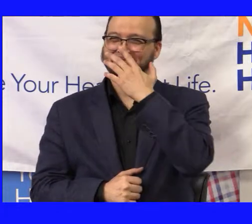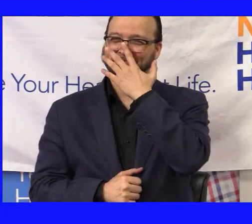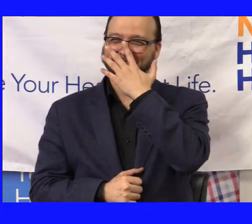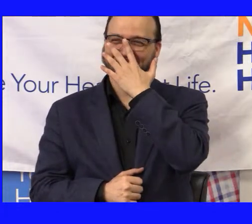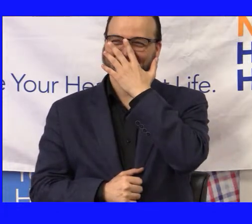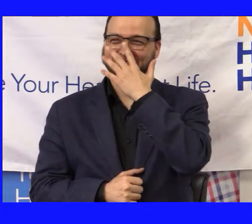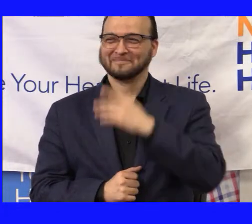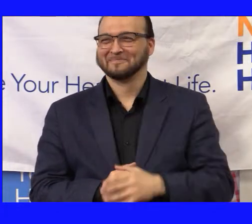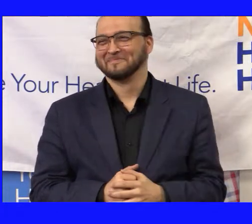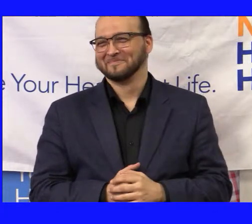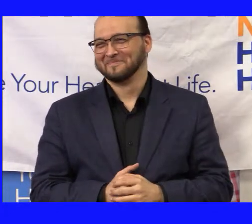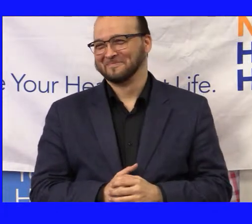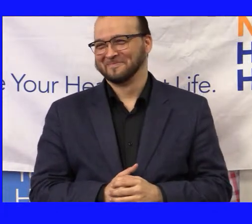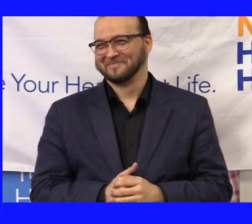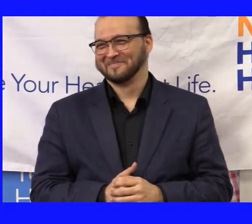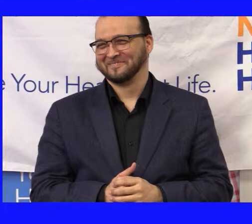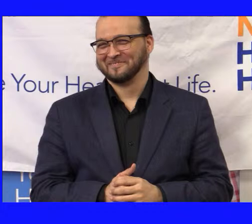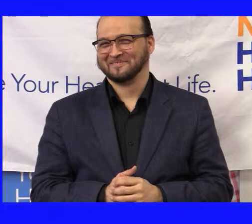Okay, thank you. We ready?